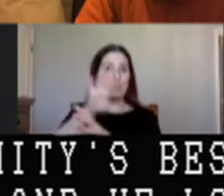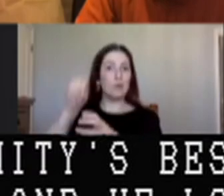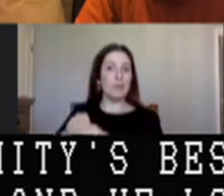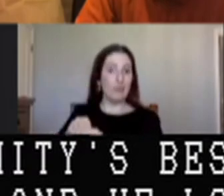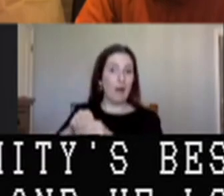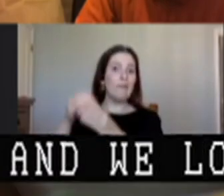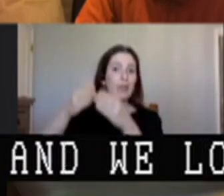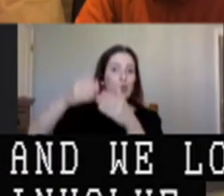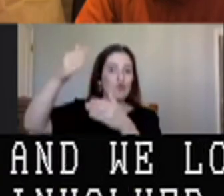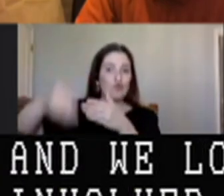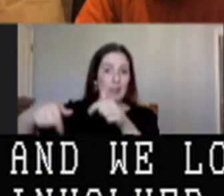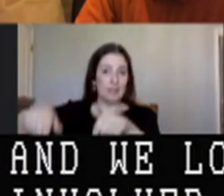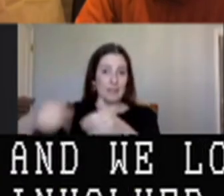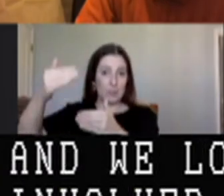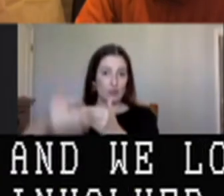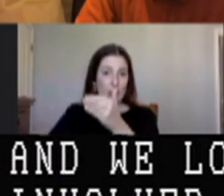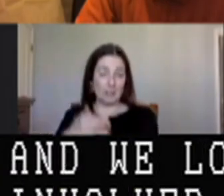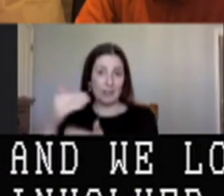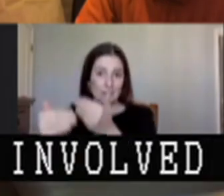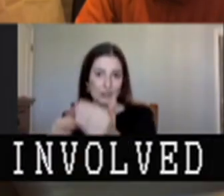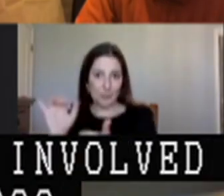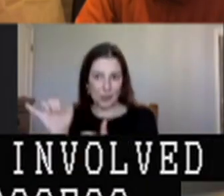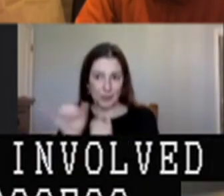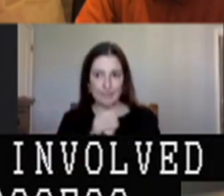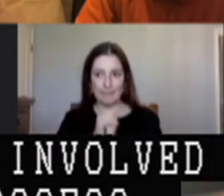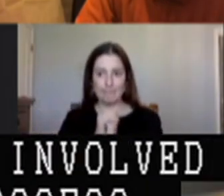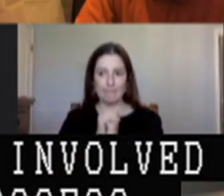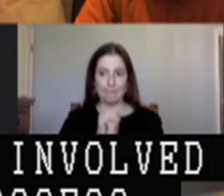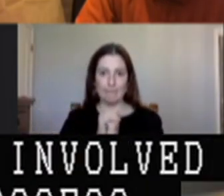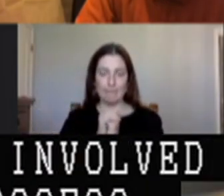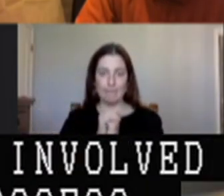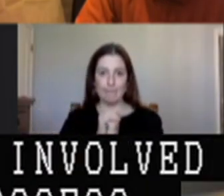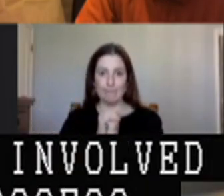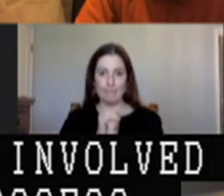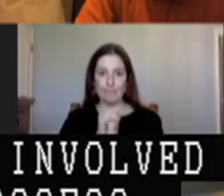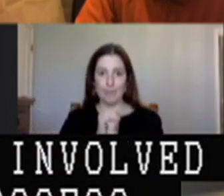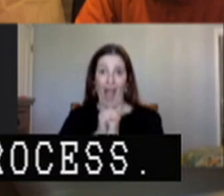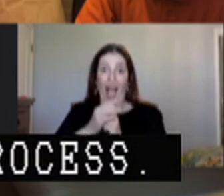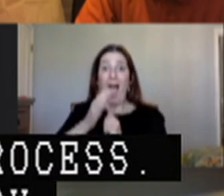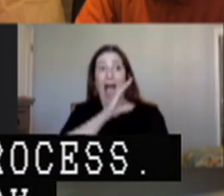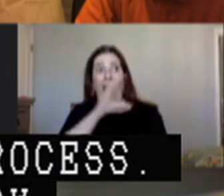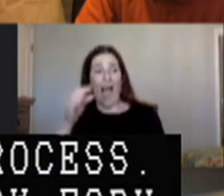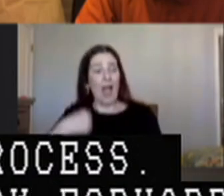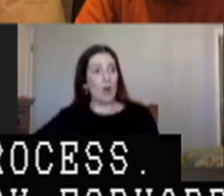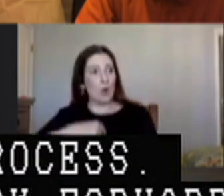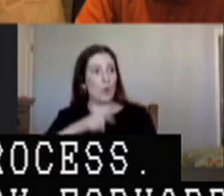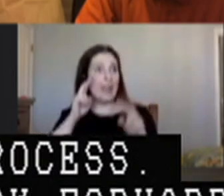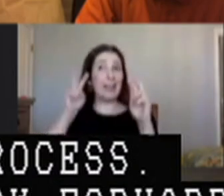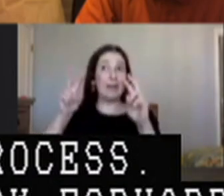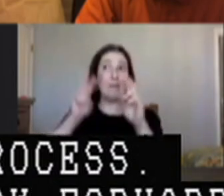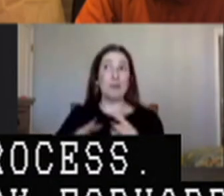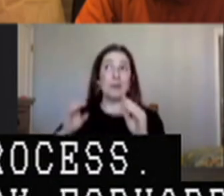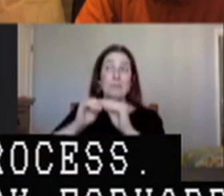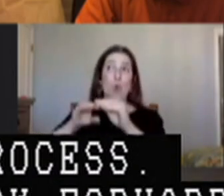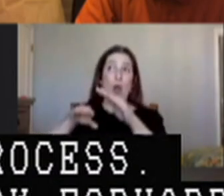of the process. And we look forward to having a more accessible